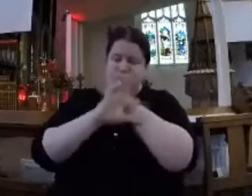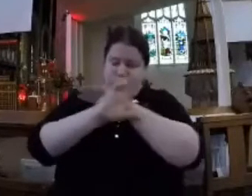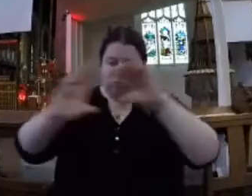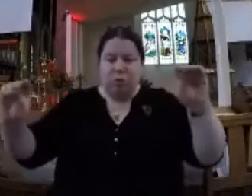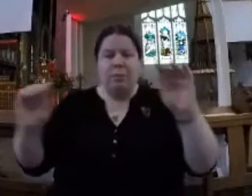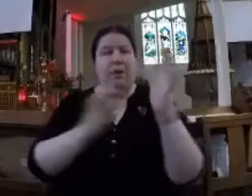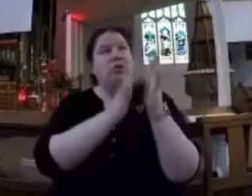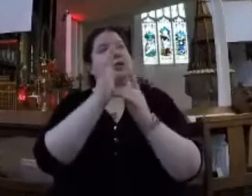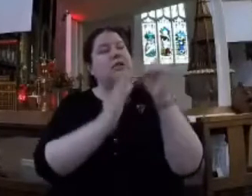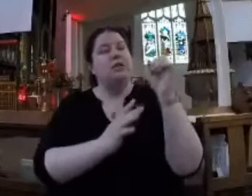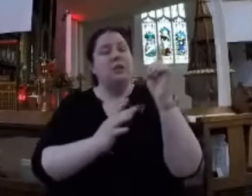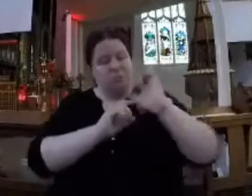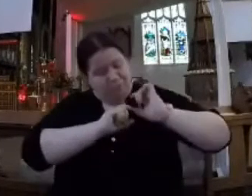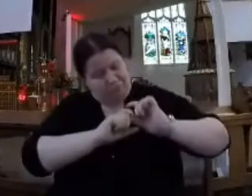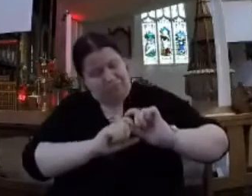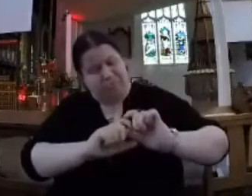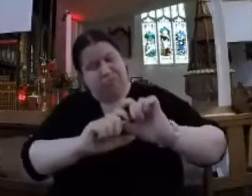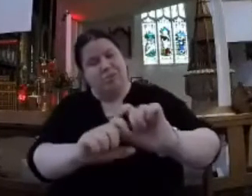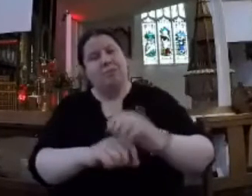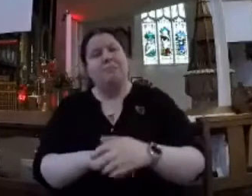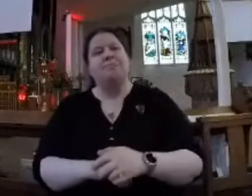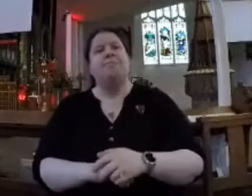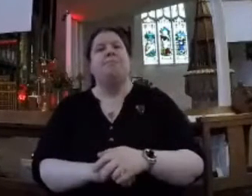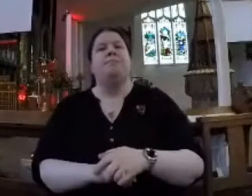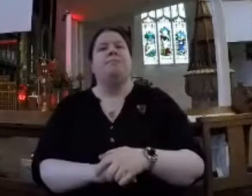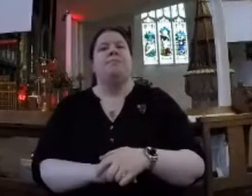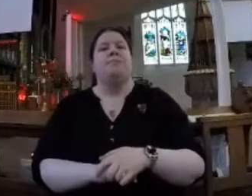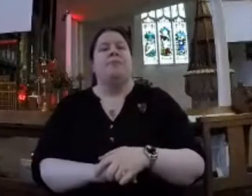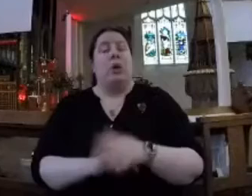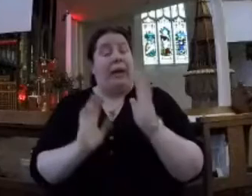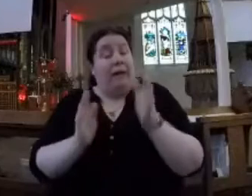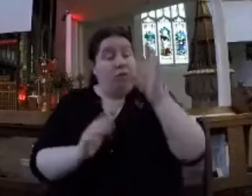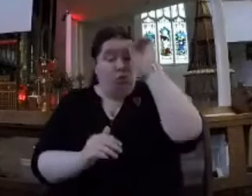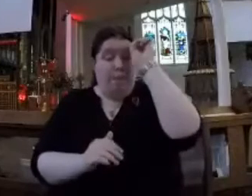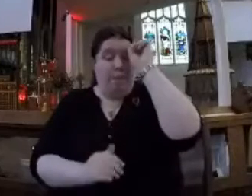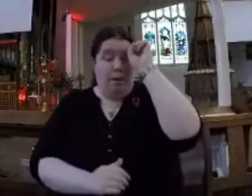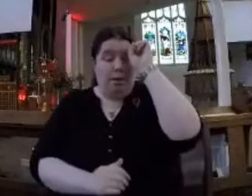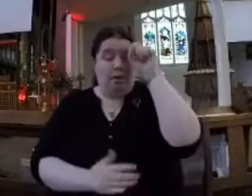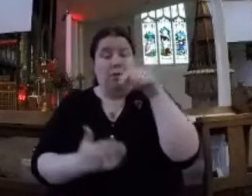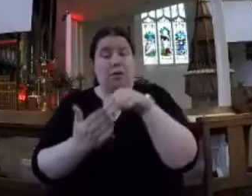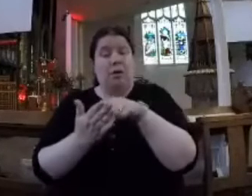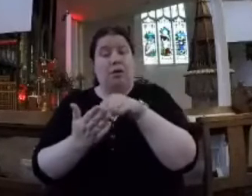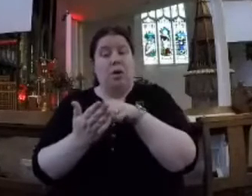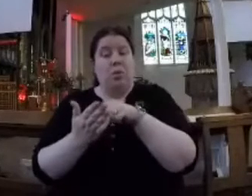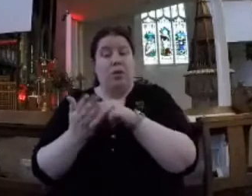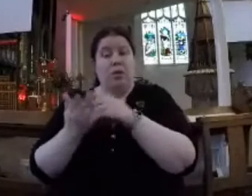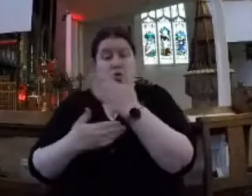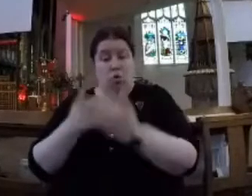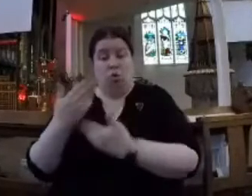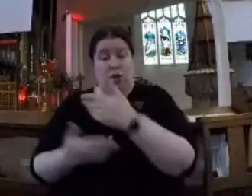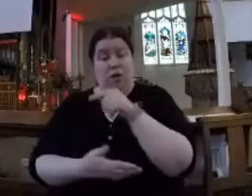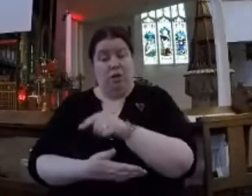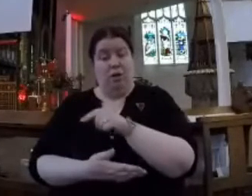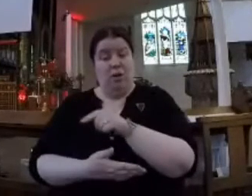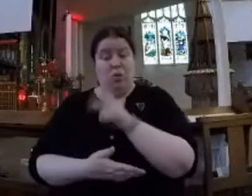endure through testing times. And I think we need to bear in mind that gospel story with Mary and Martha, we're